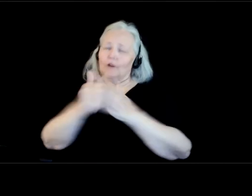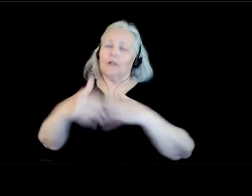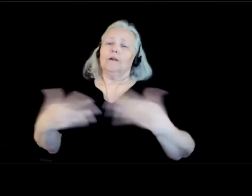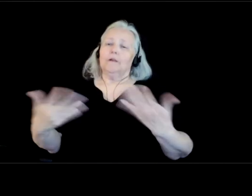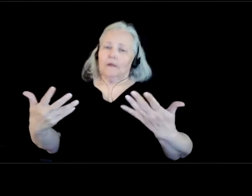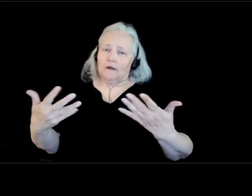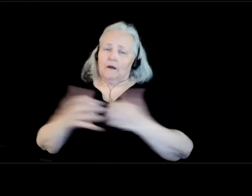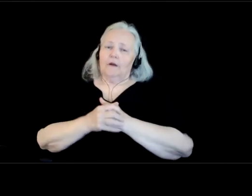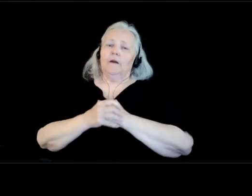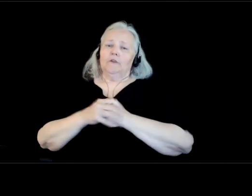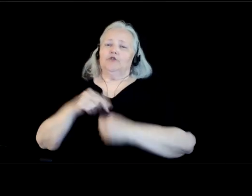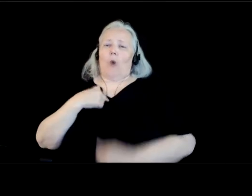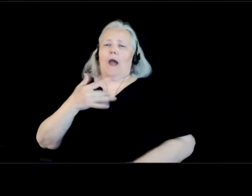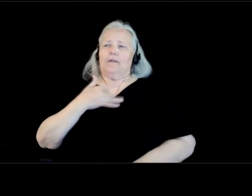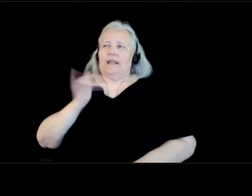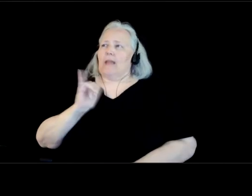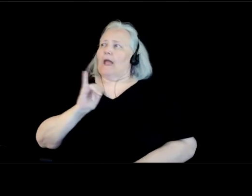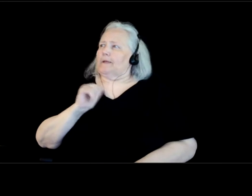I view this as being